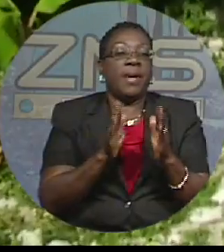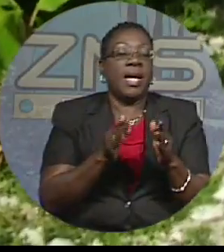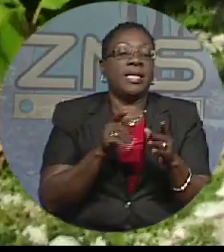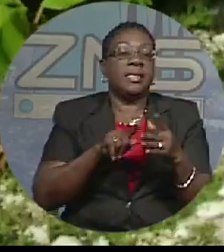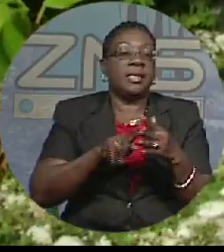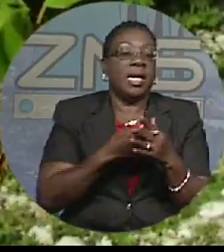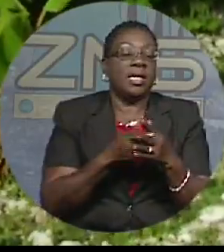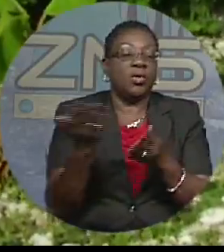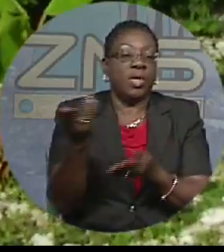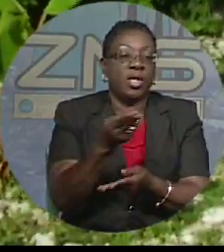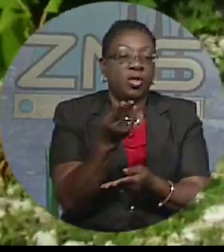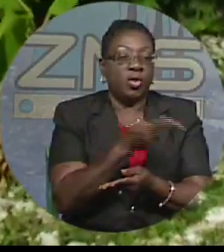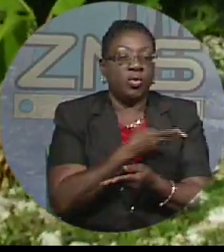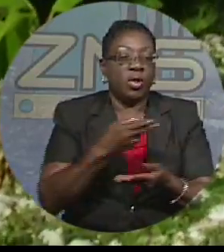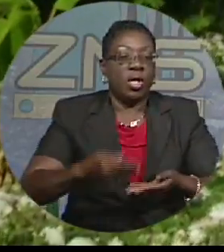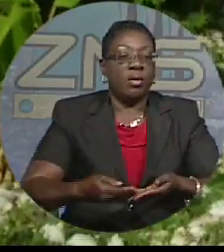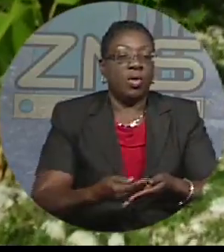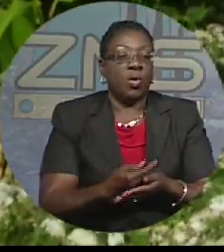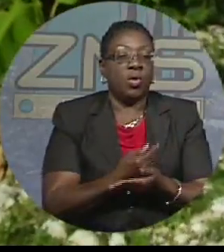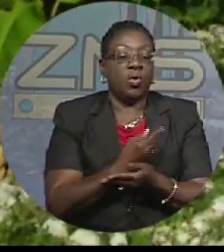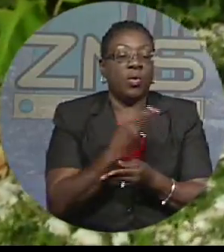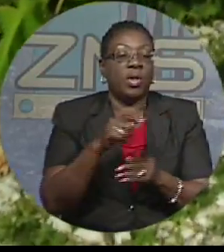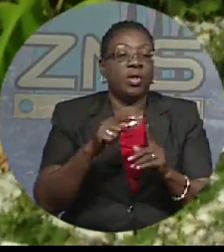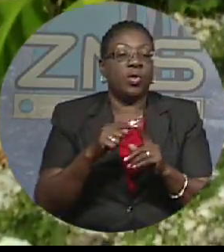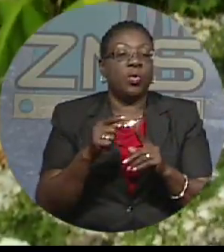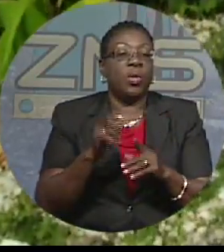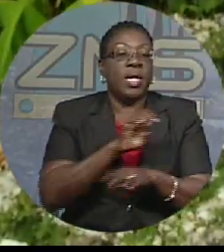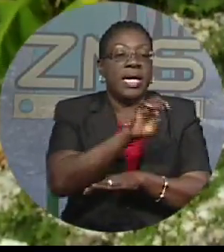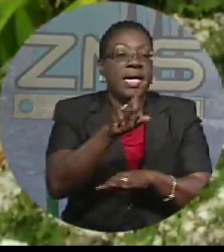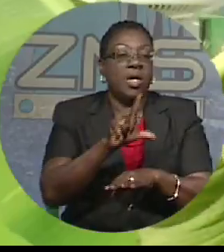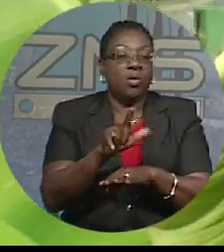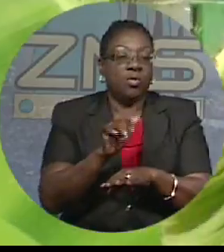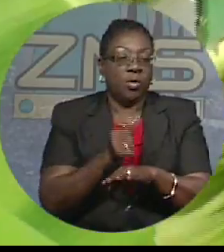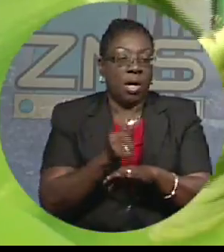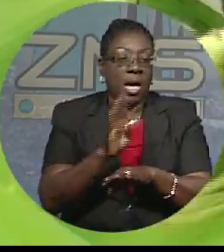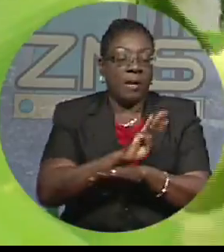underway to introduce Urban Renewal 2.0 to Eleuthera and Bimini in the coming weeks.